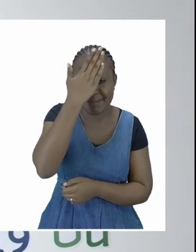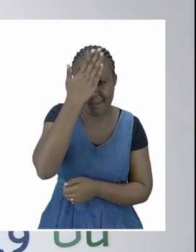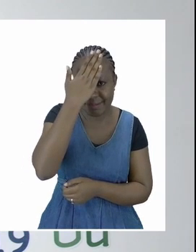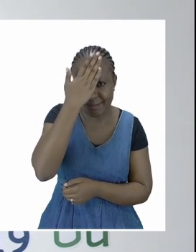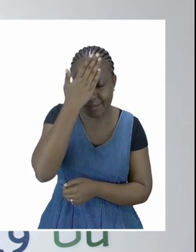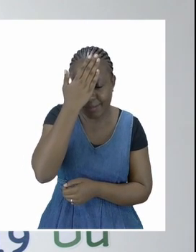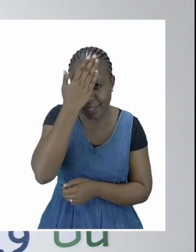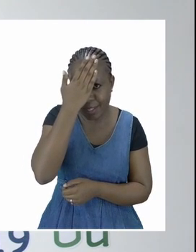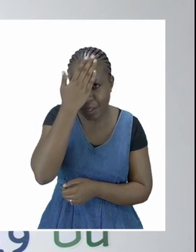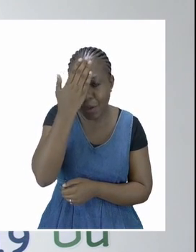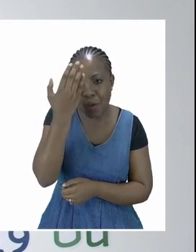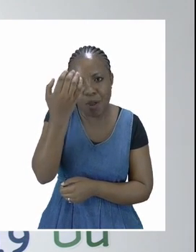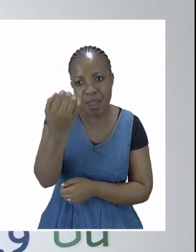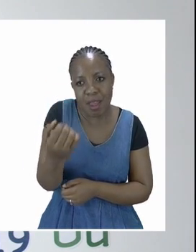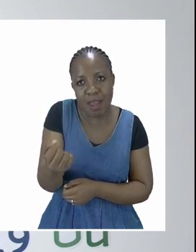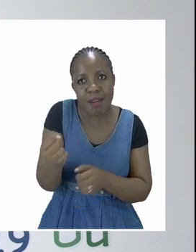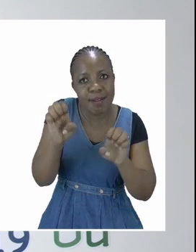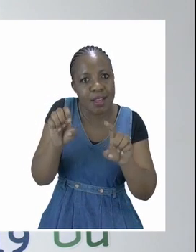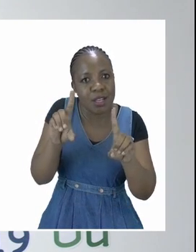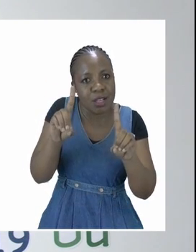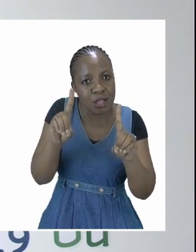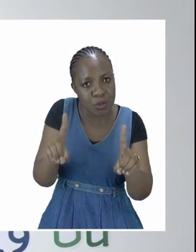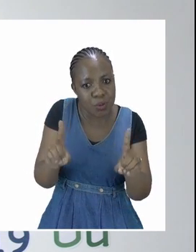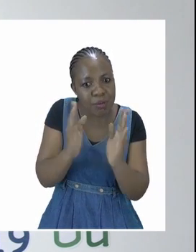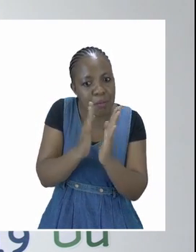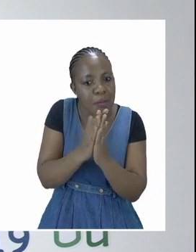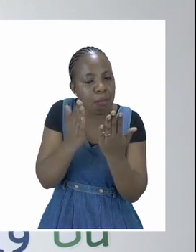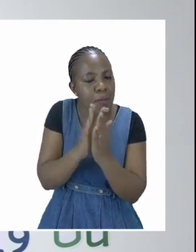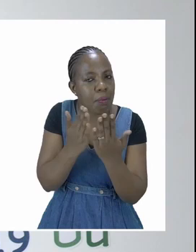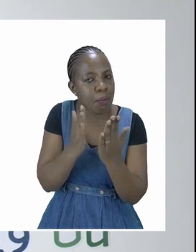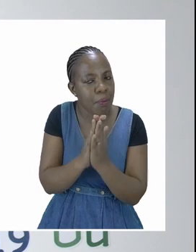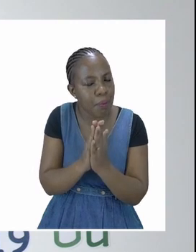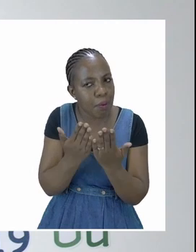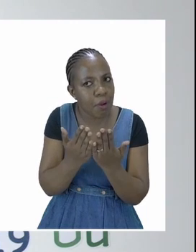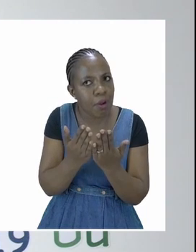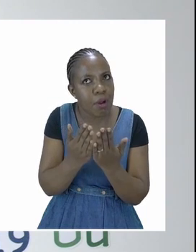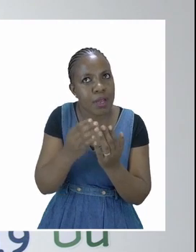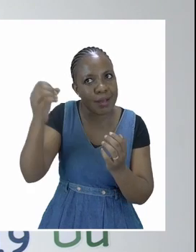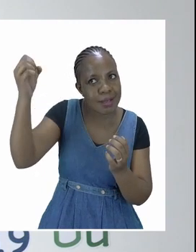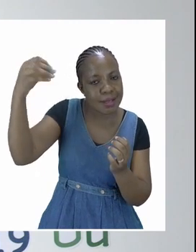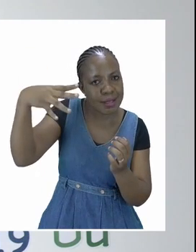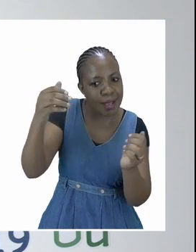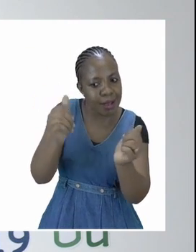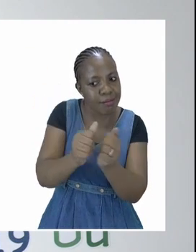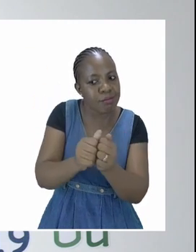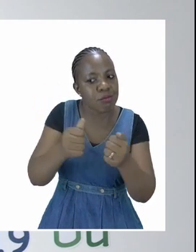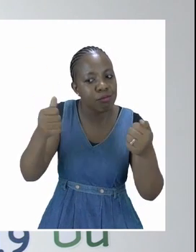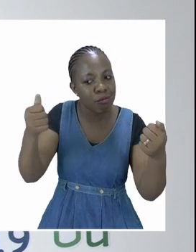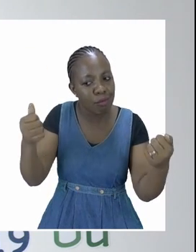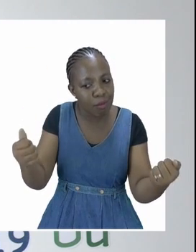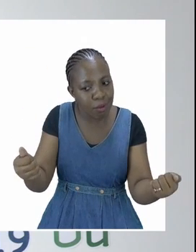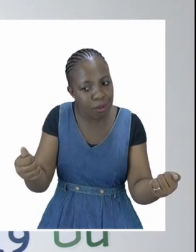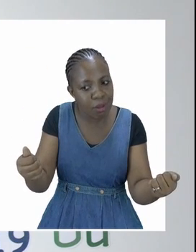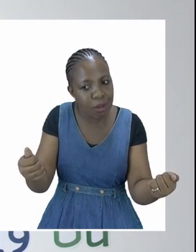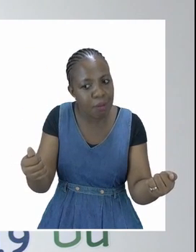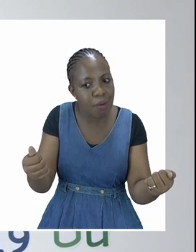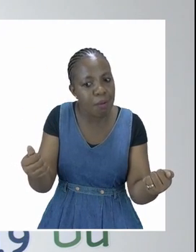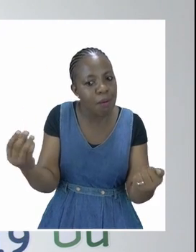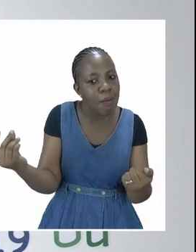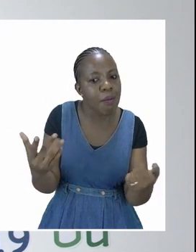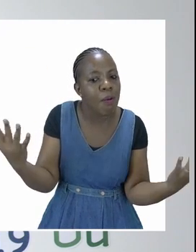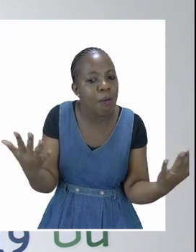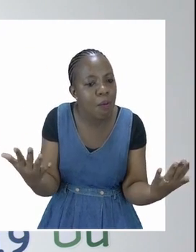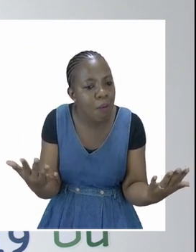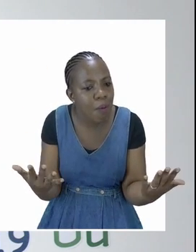booklet in our daily newspaper, street sales, or at your school every Monday